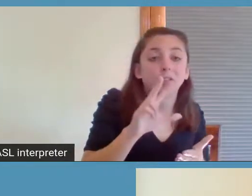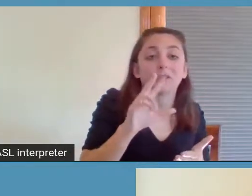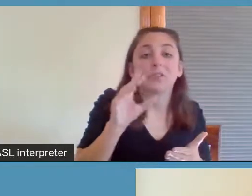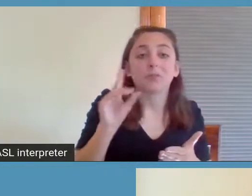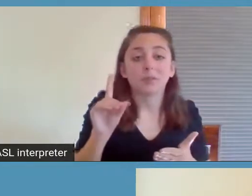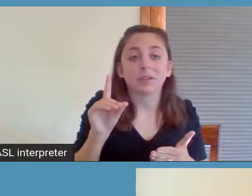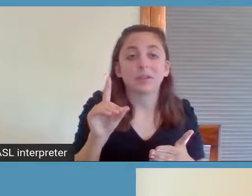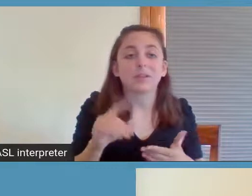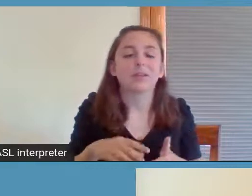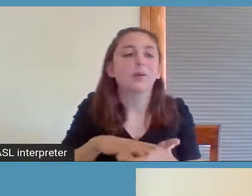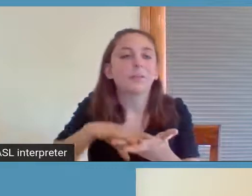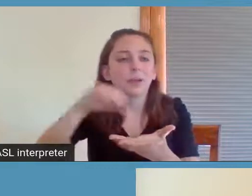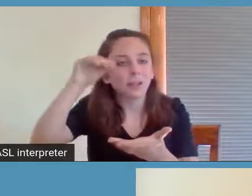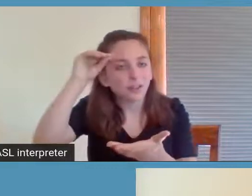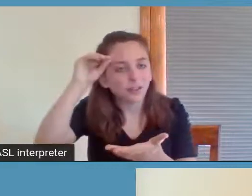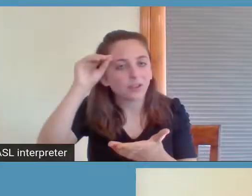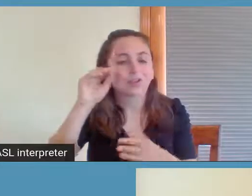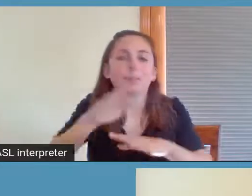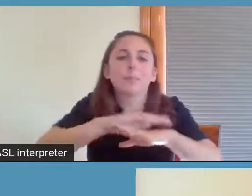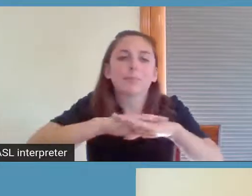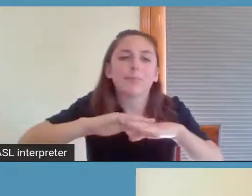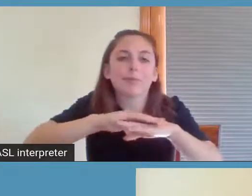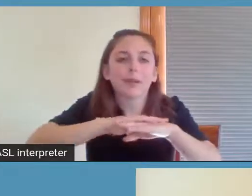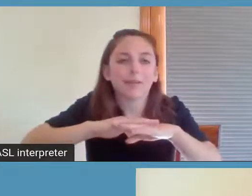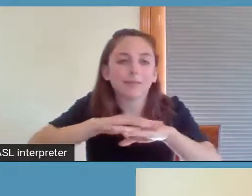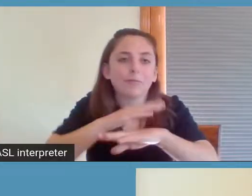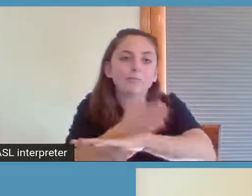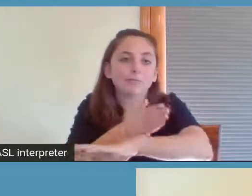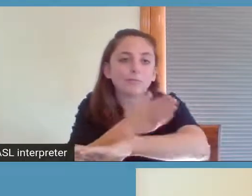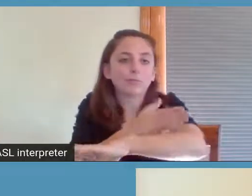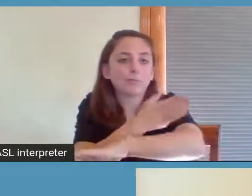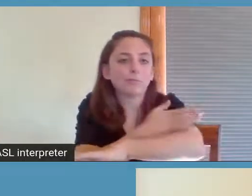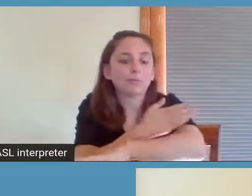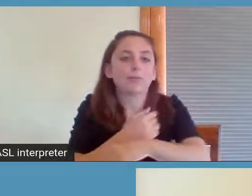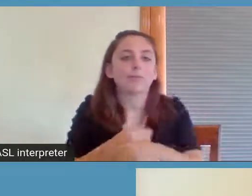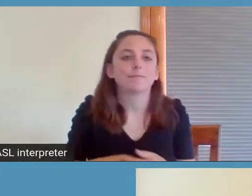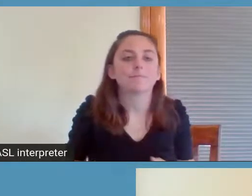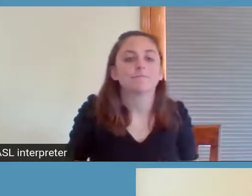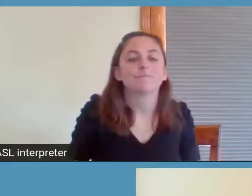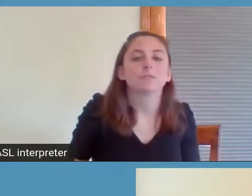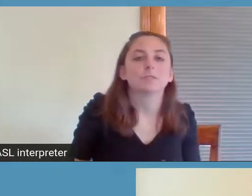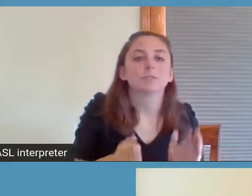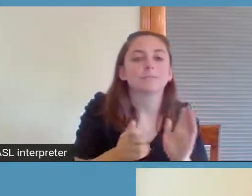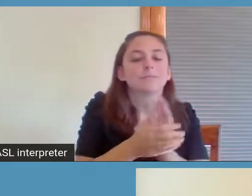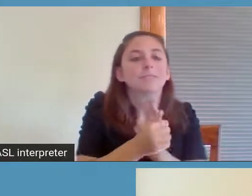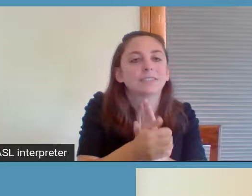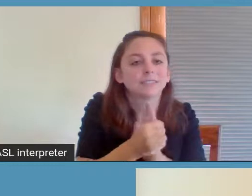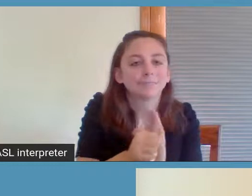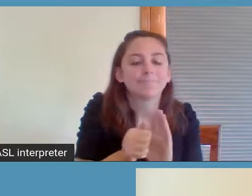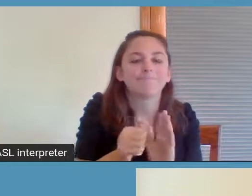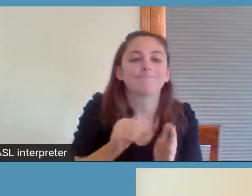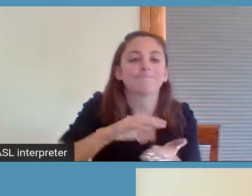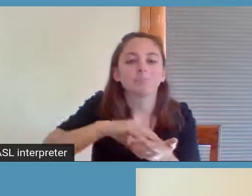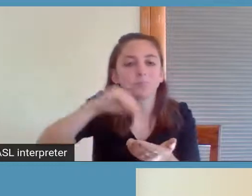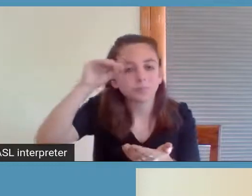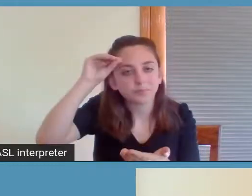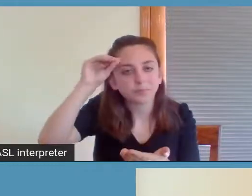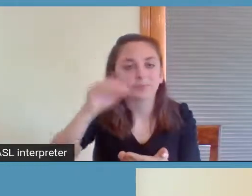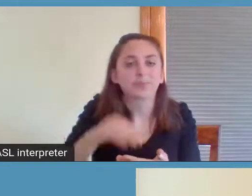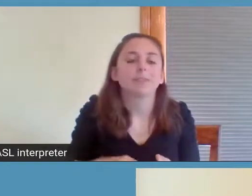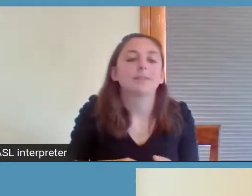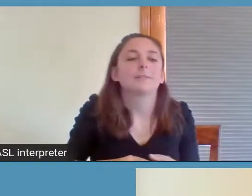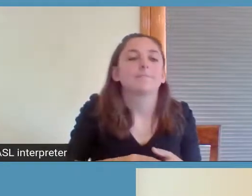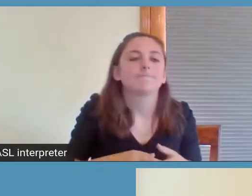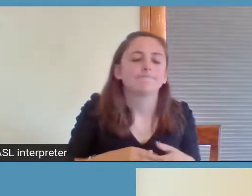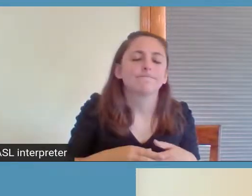better. So they just kind of built on their skills from the year before for the new show. And so it was just the same people, but now they've learned